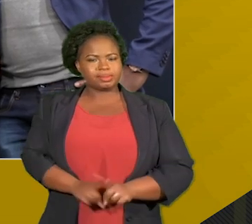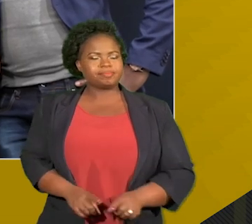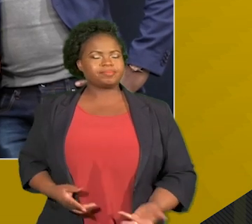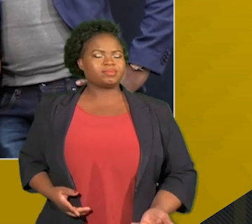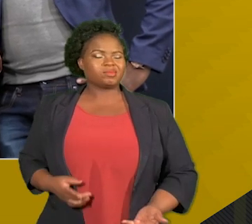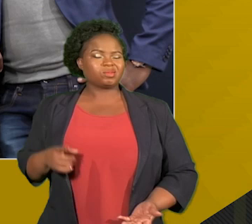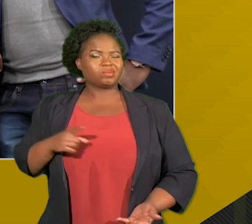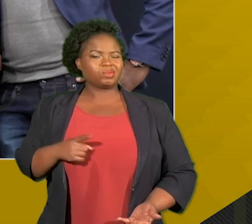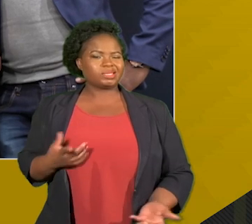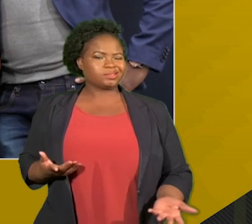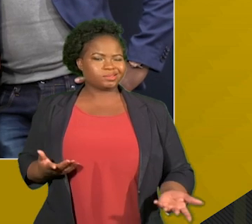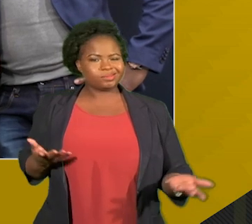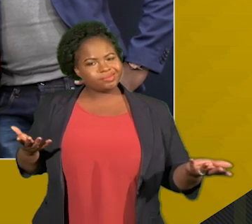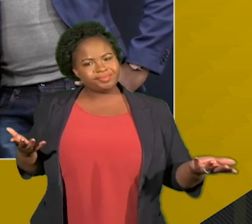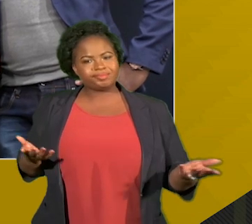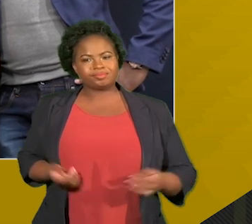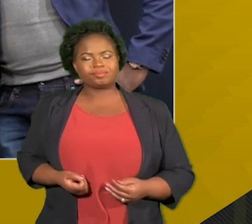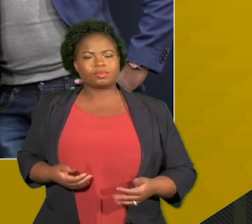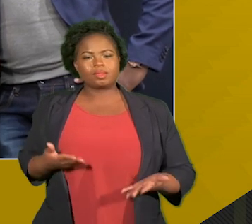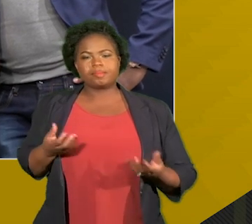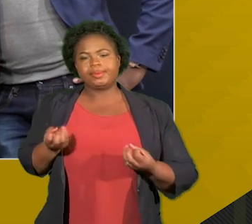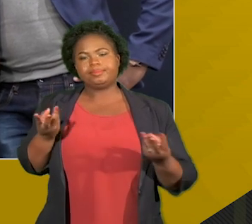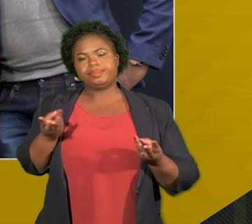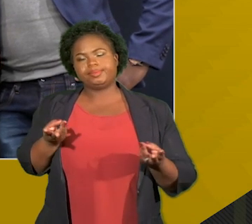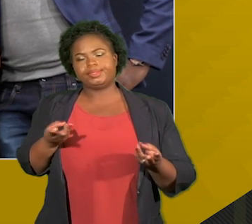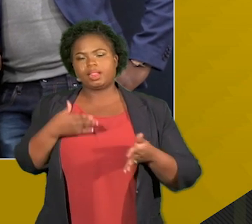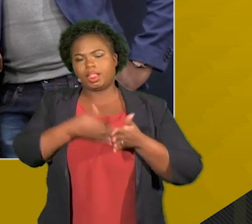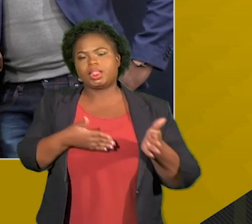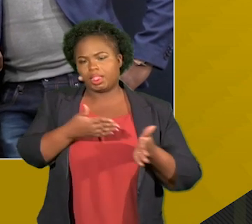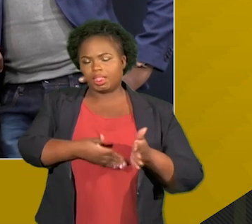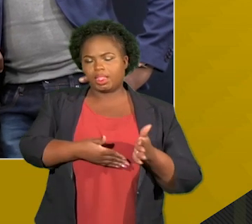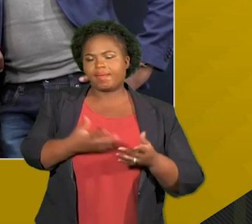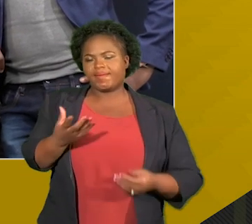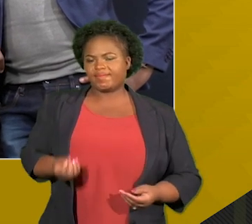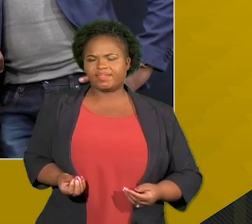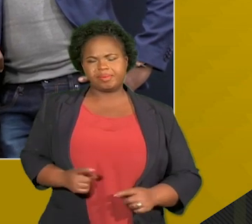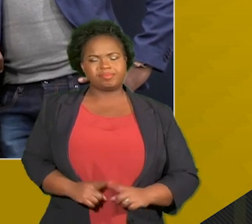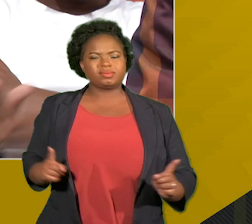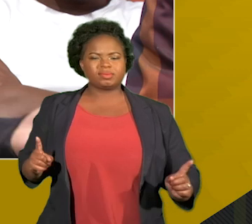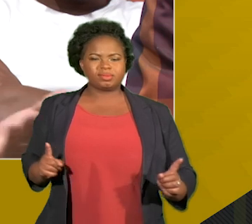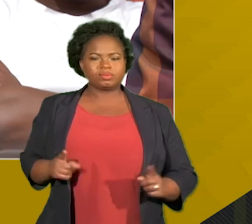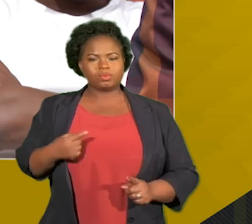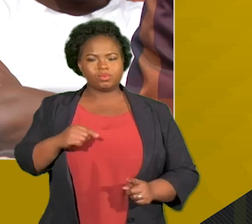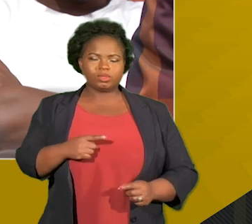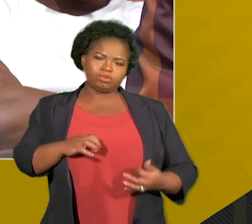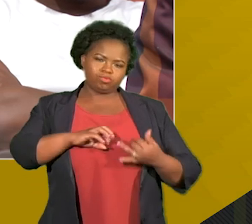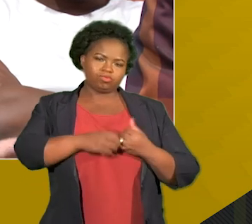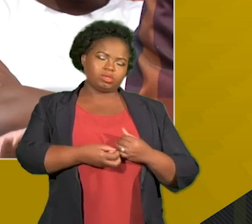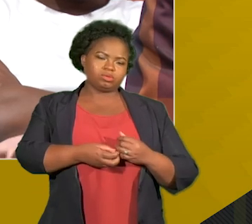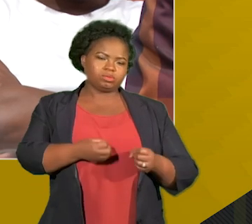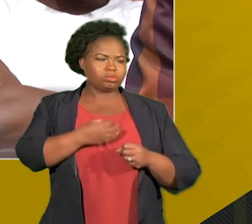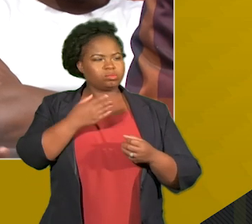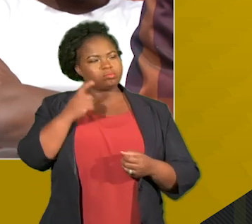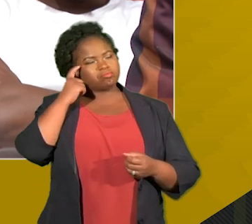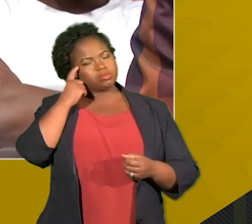know, the unfortunate thing is that it's not accessible to everybody, and you know, that's one of the things that we sort of trying to figure